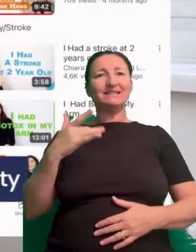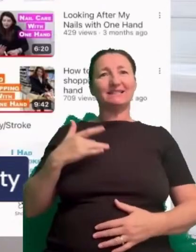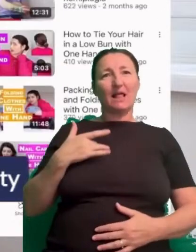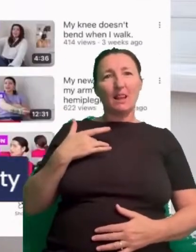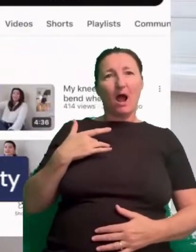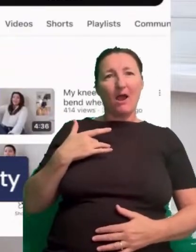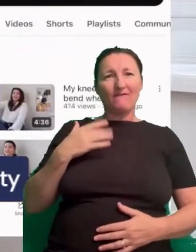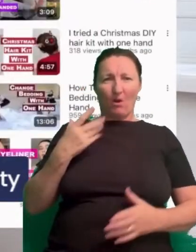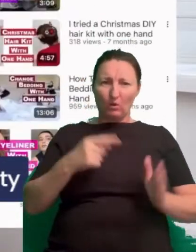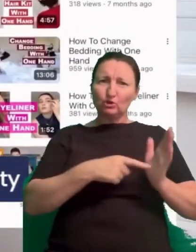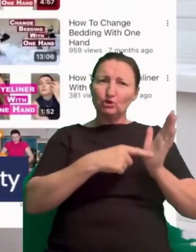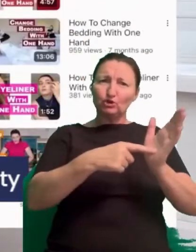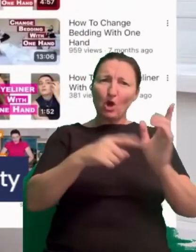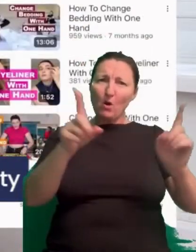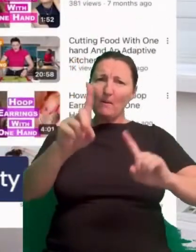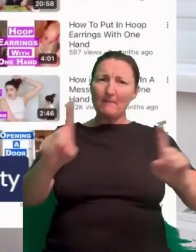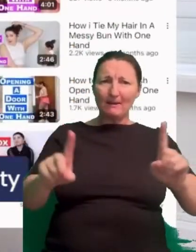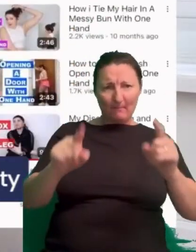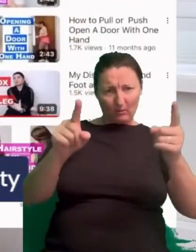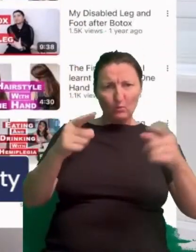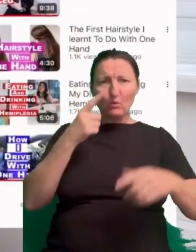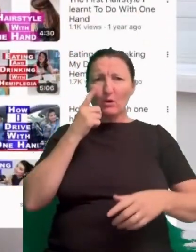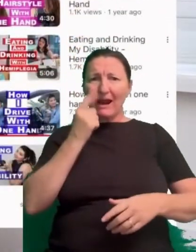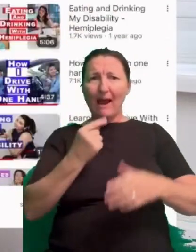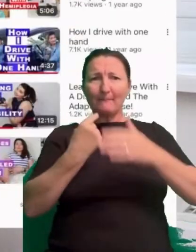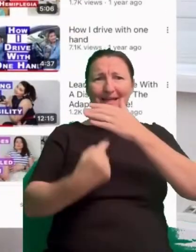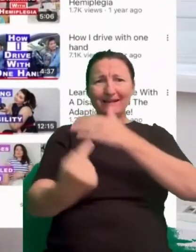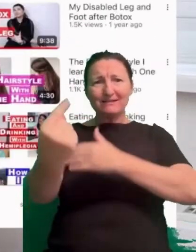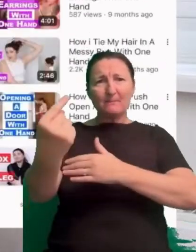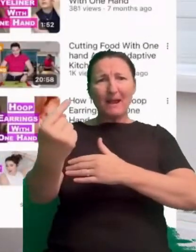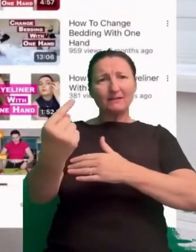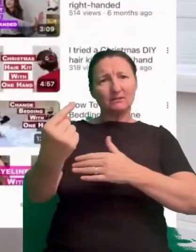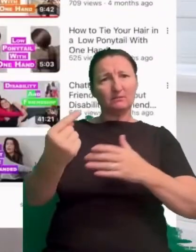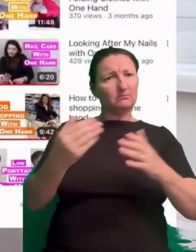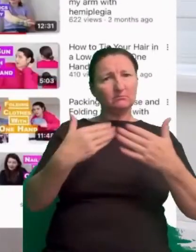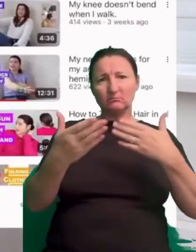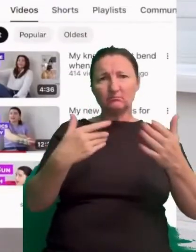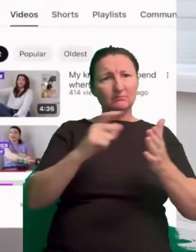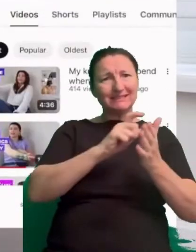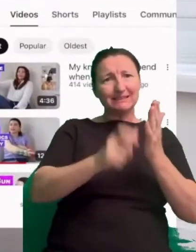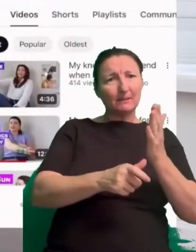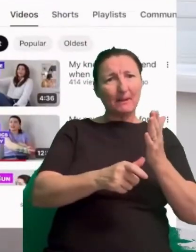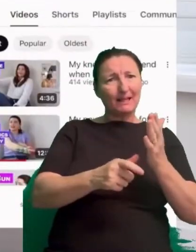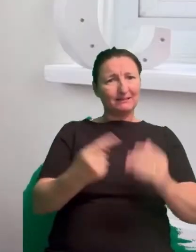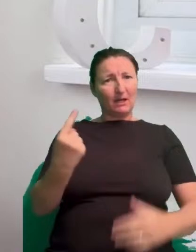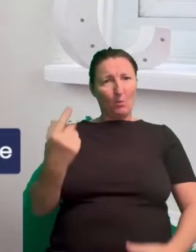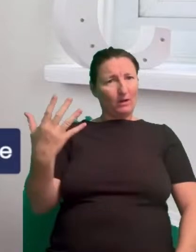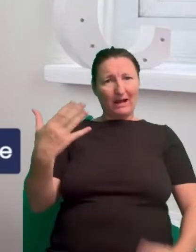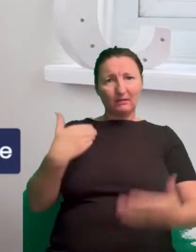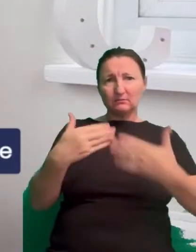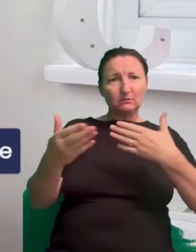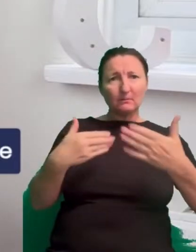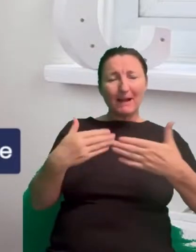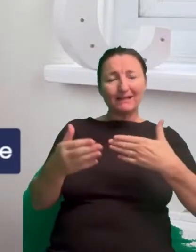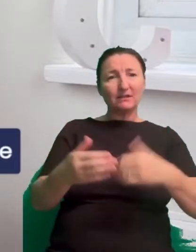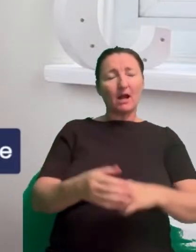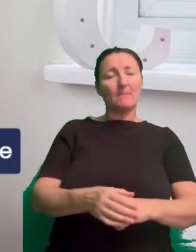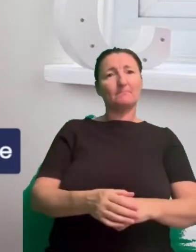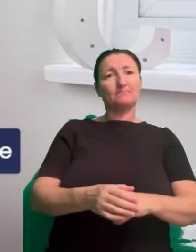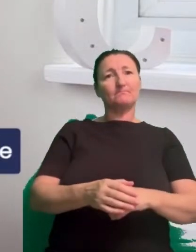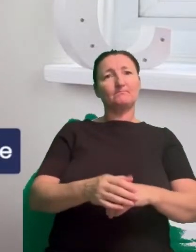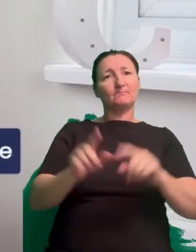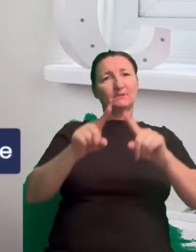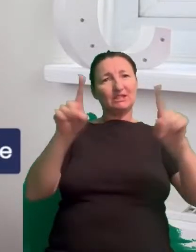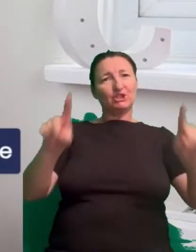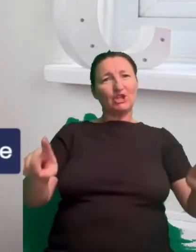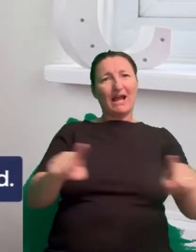you can be as independent as you can with a disability and being able to only use one hand. On my YouTube channel, I